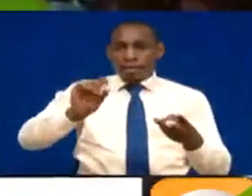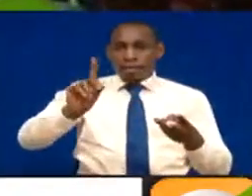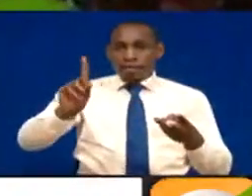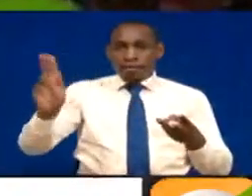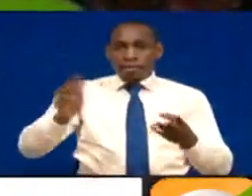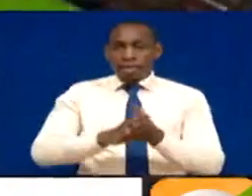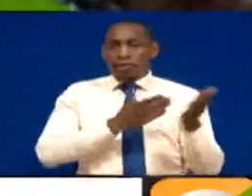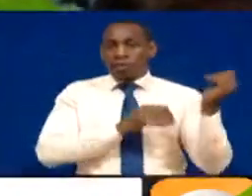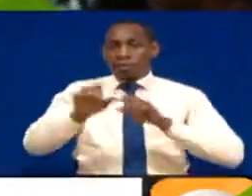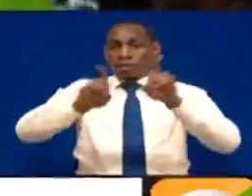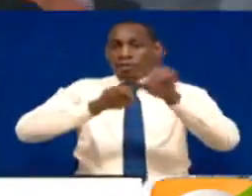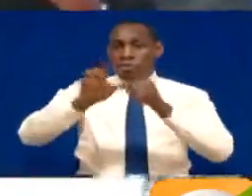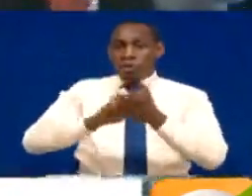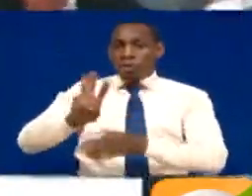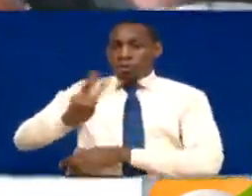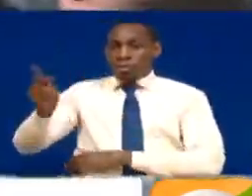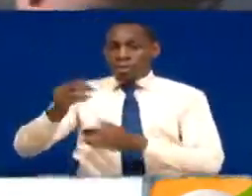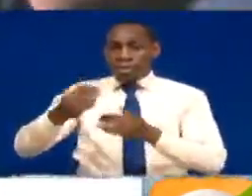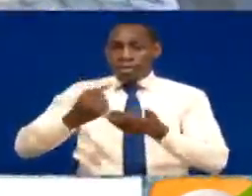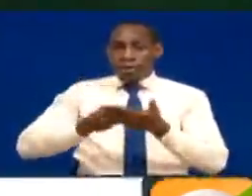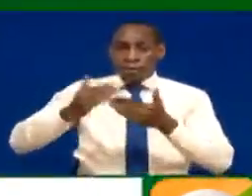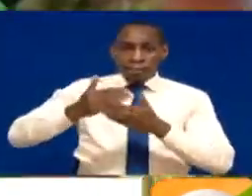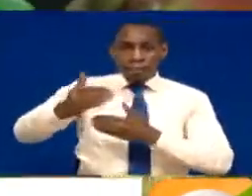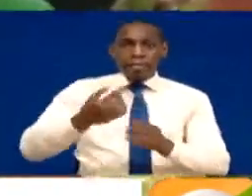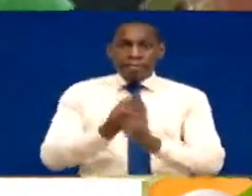tour Western region later this week for a series of